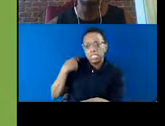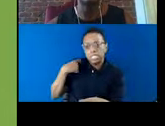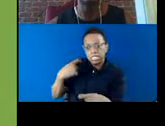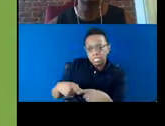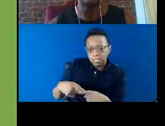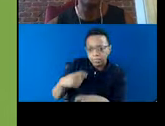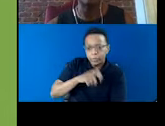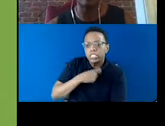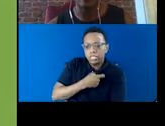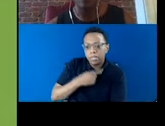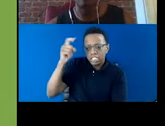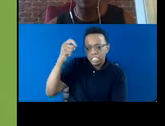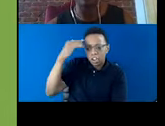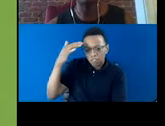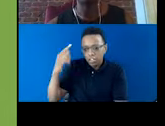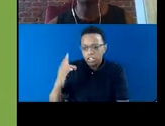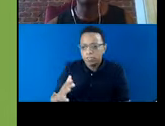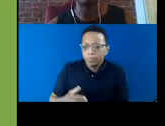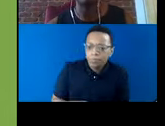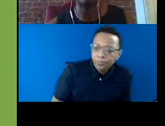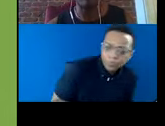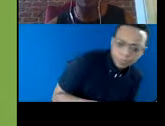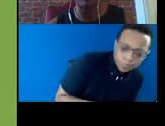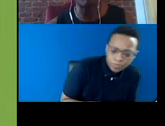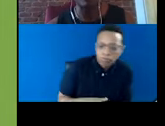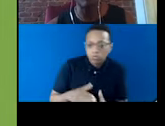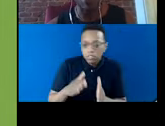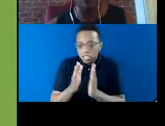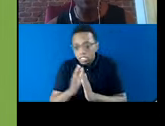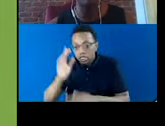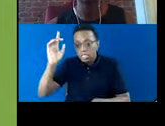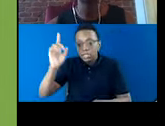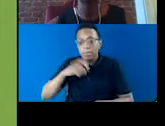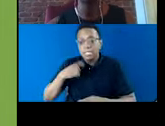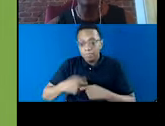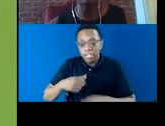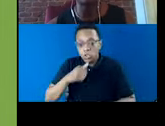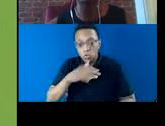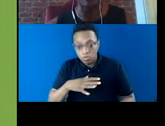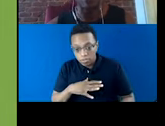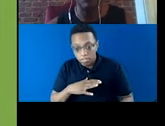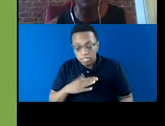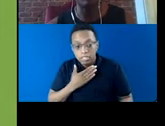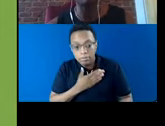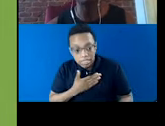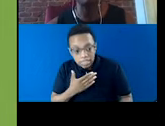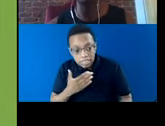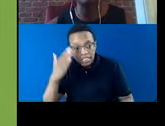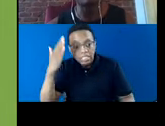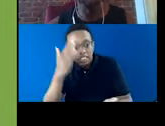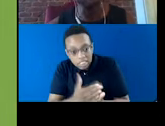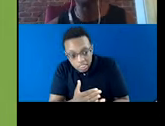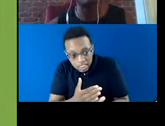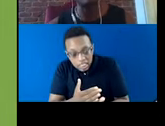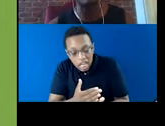was asked by the Spanish, by Spanish women, to actually stop Black women from